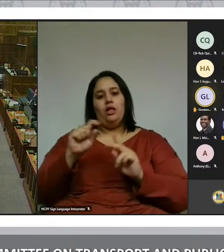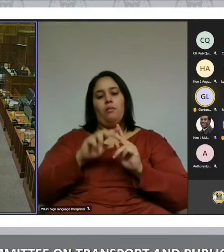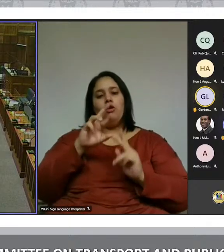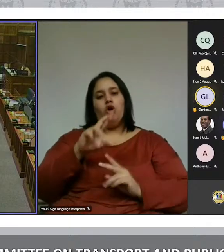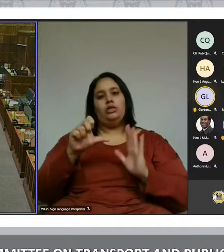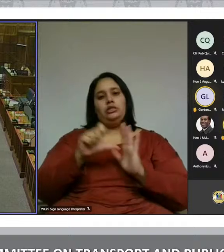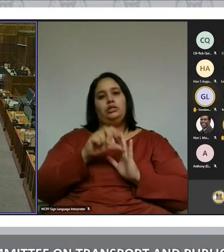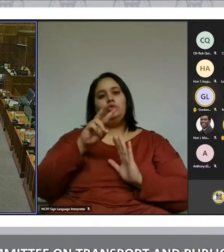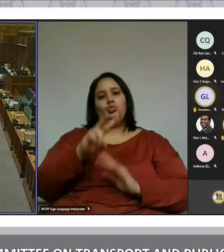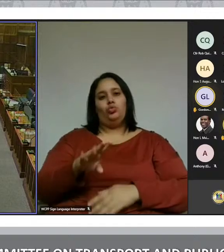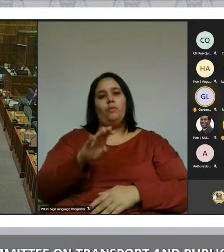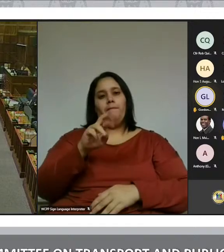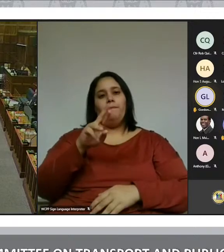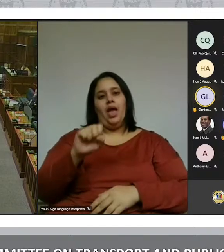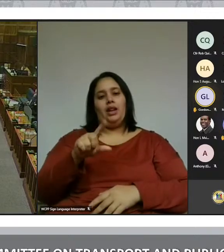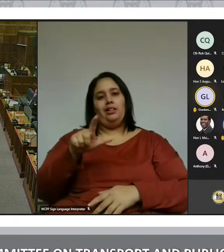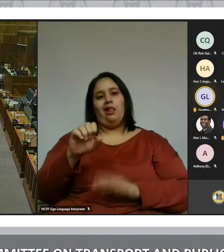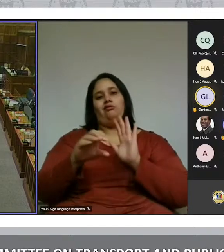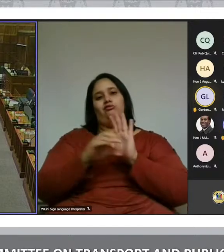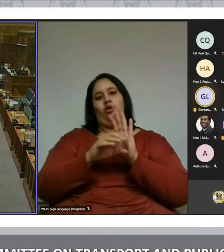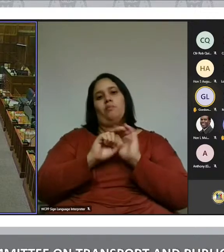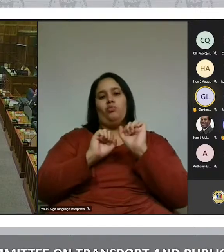Berrydale.